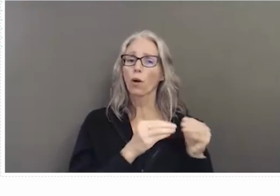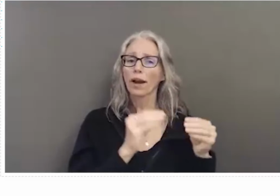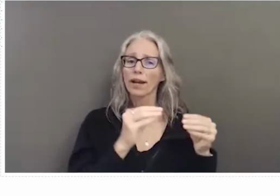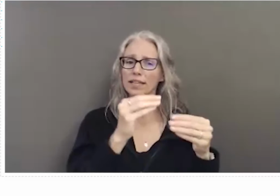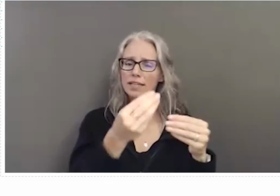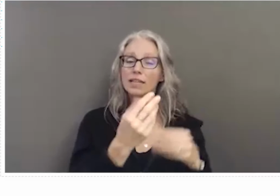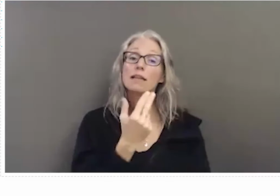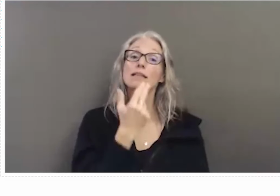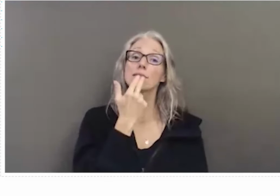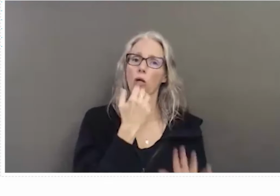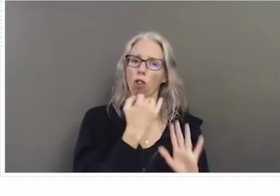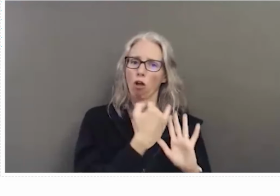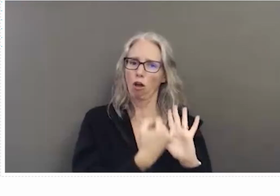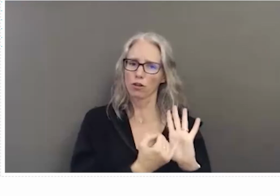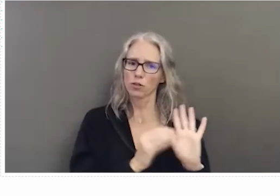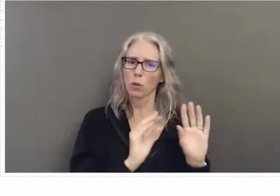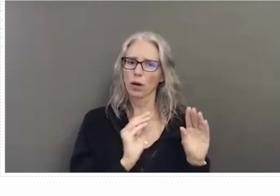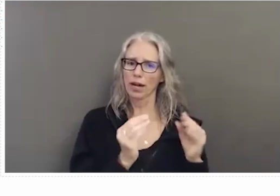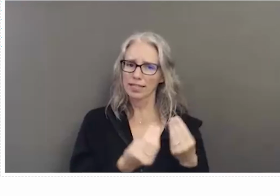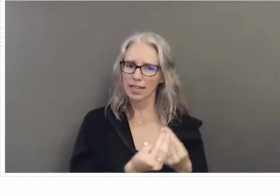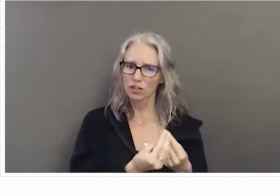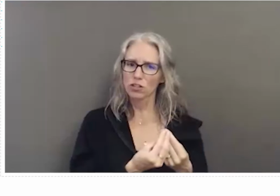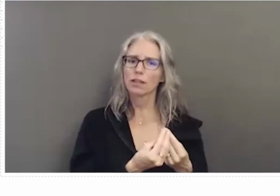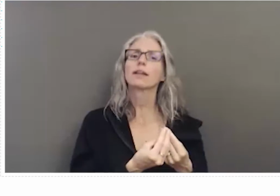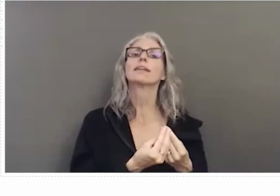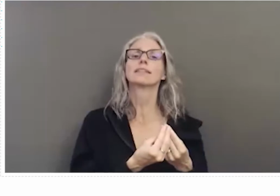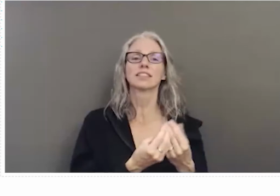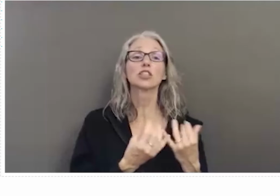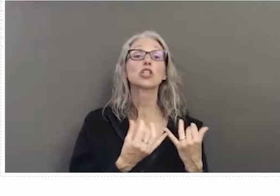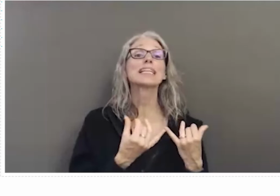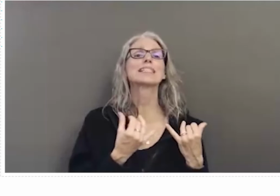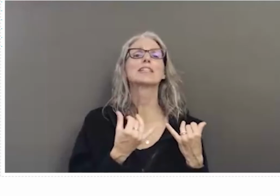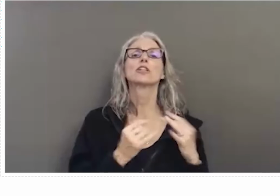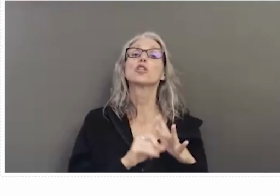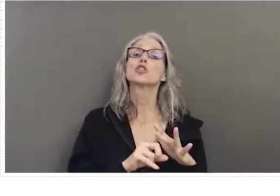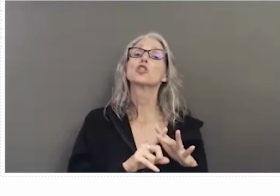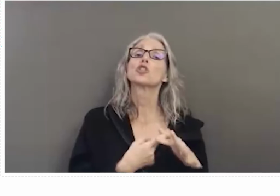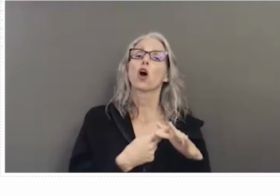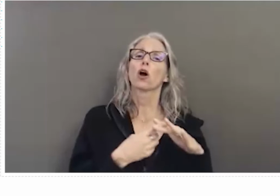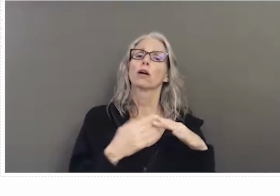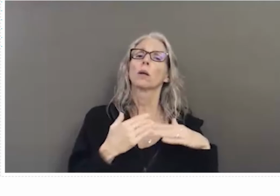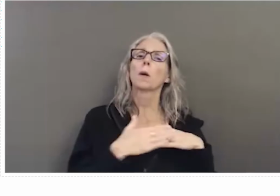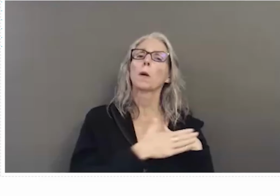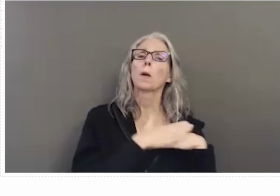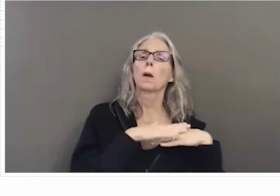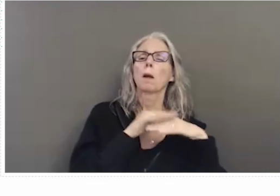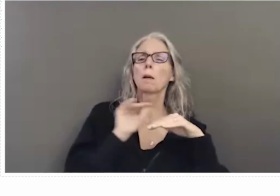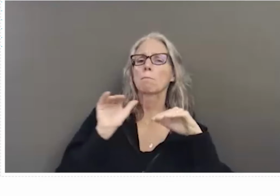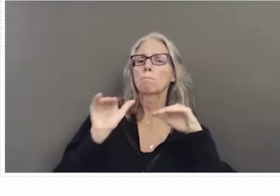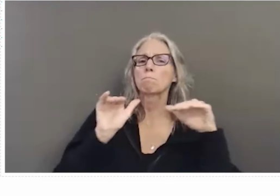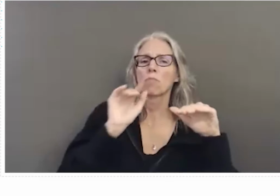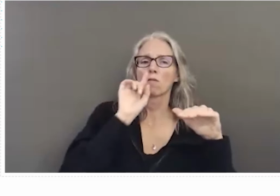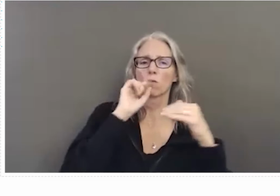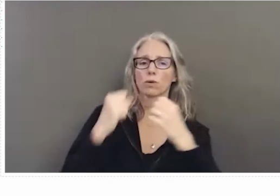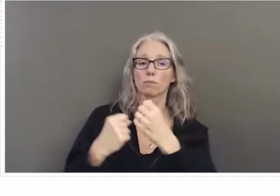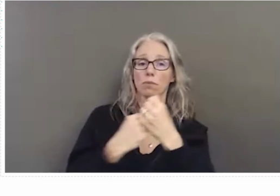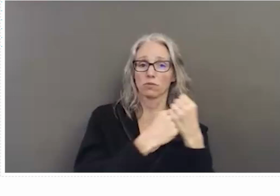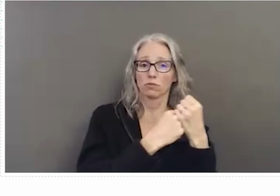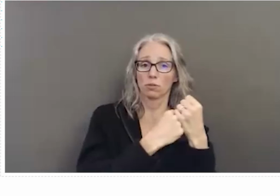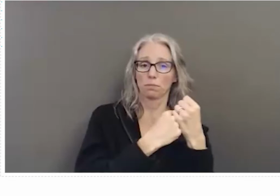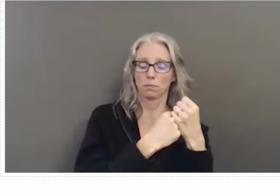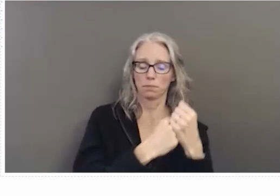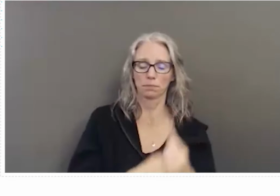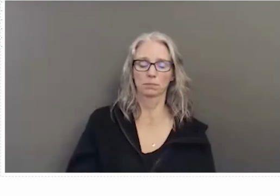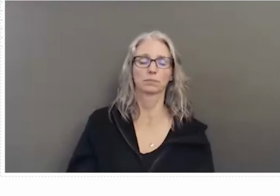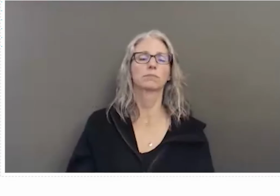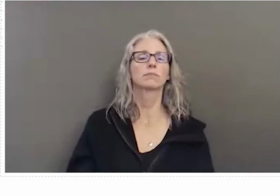the beginning of their sponsorship journey, let's call it. And as Derek mentioned, there's a lot of